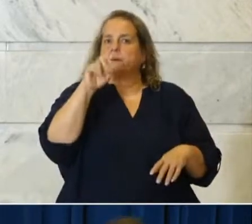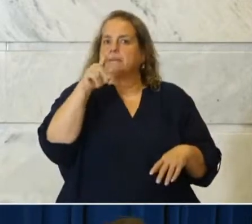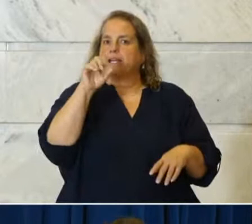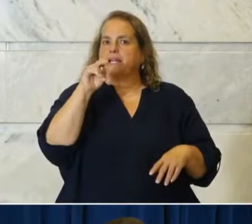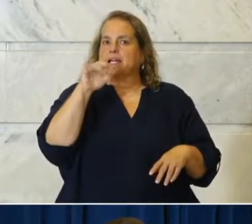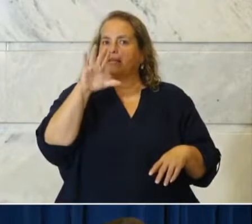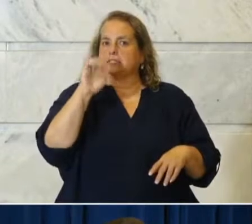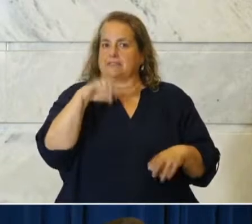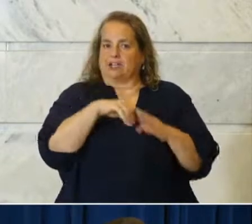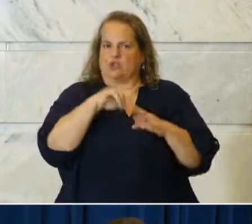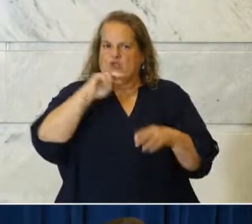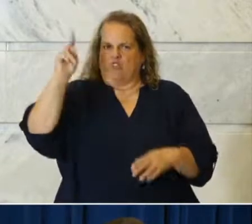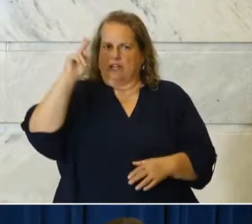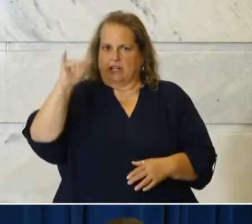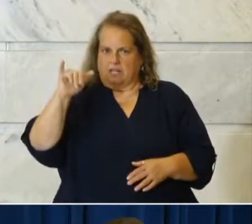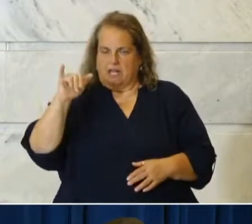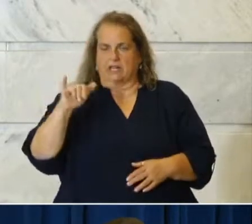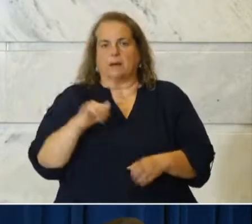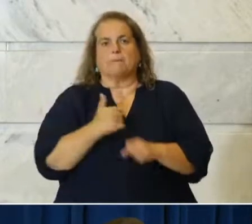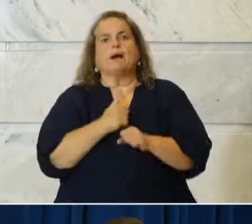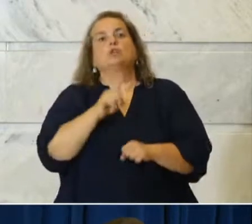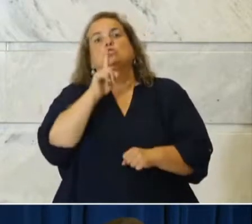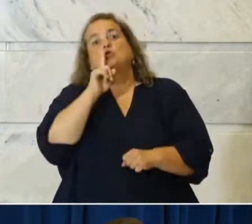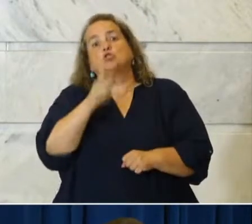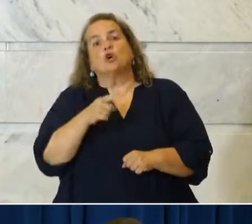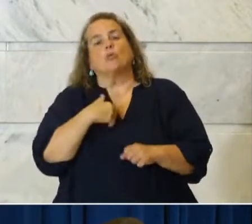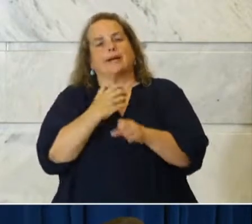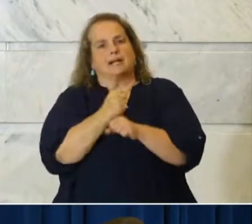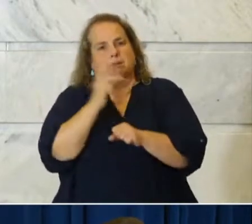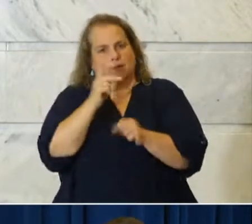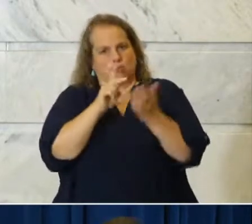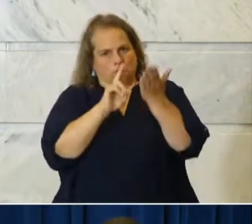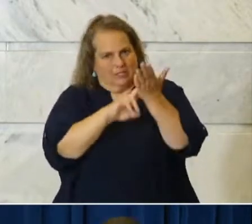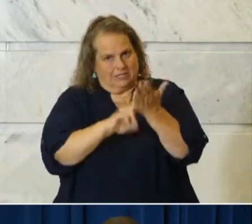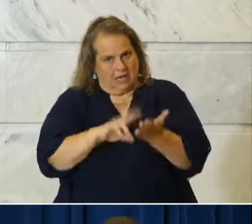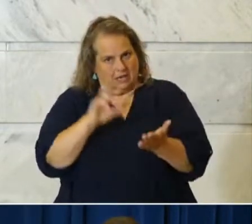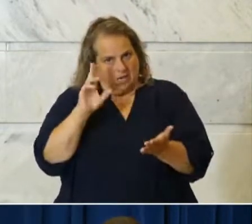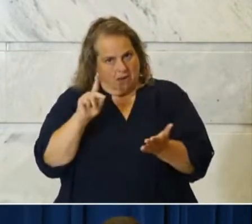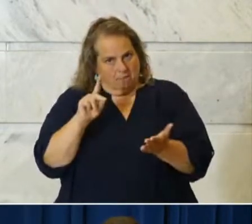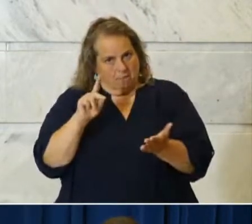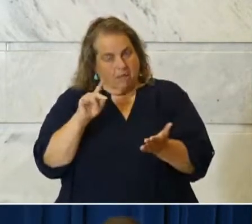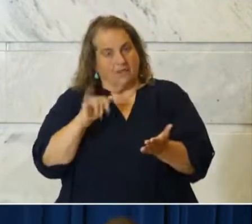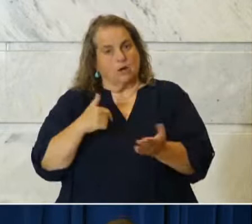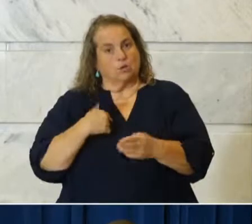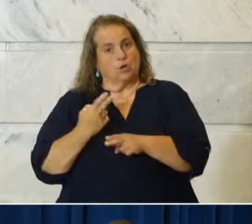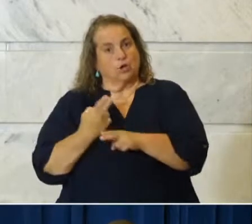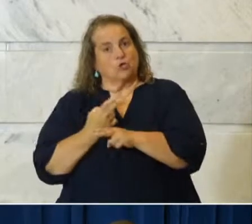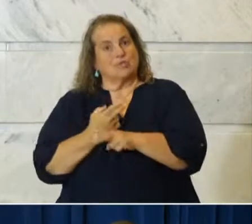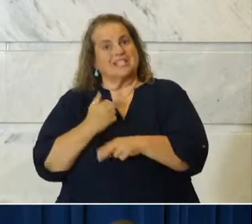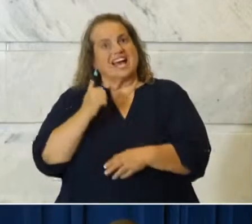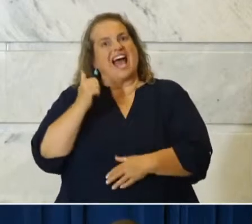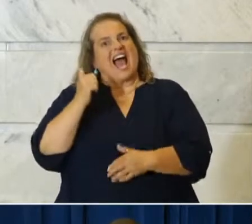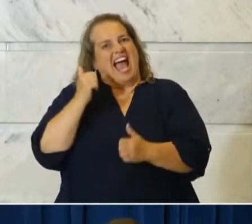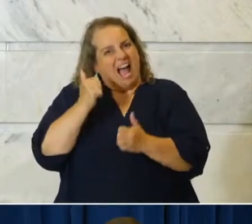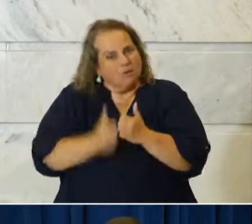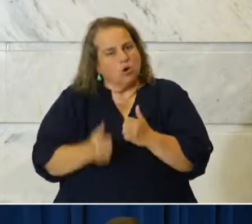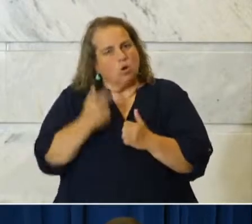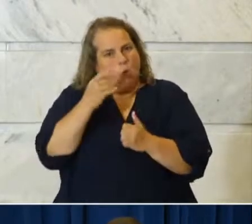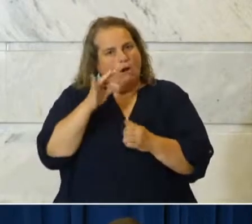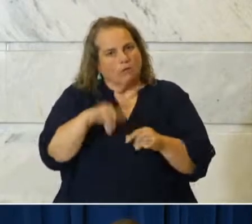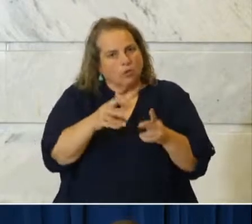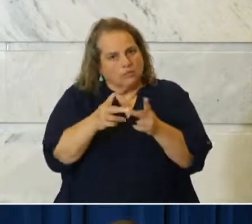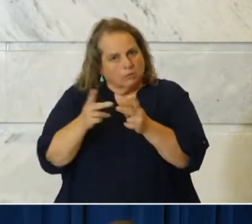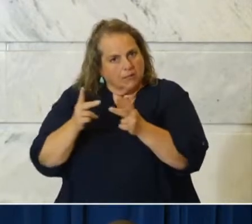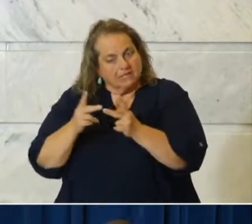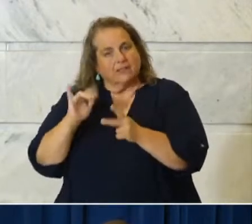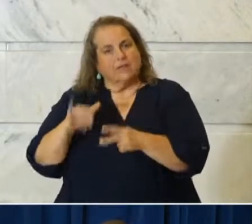Kentucky. Let's make sure that we get folks signed up, that we use every single one of these slots. We're seeing a